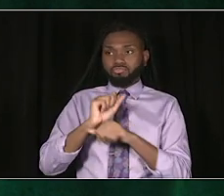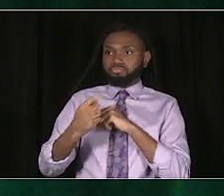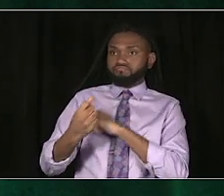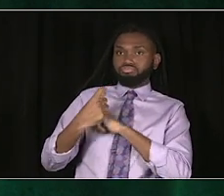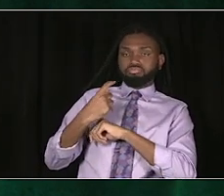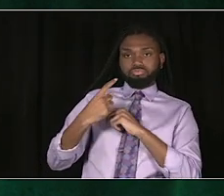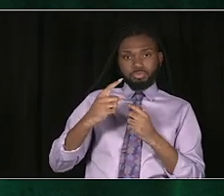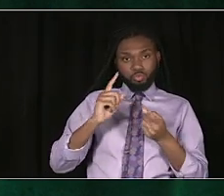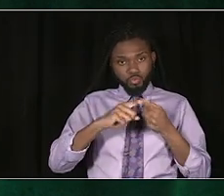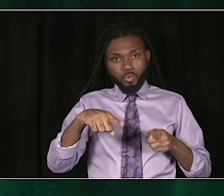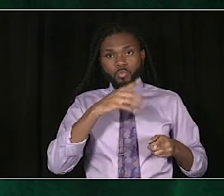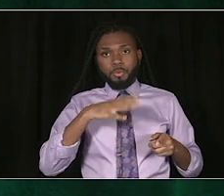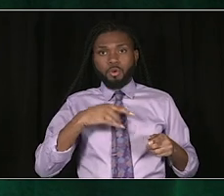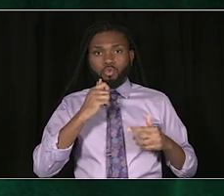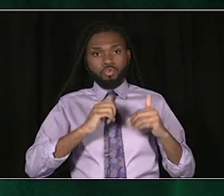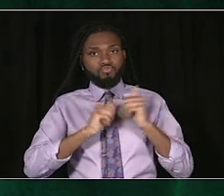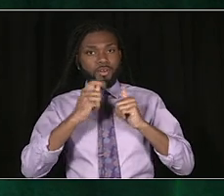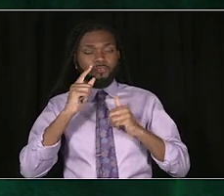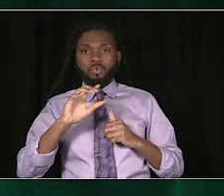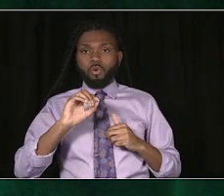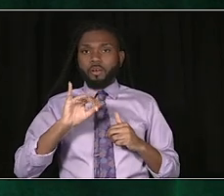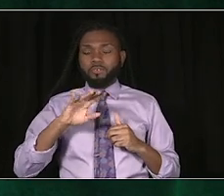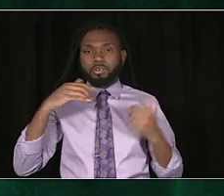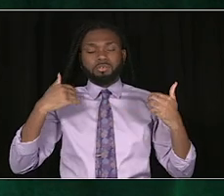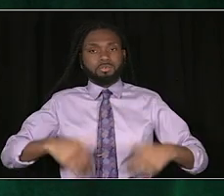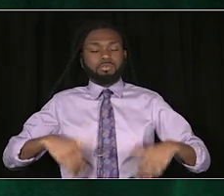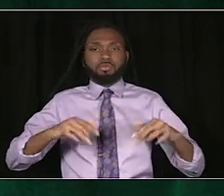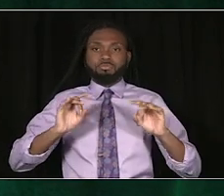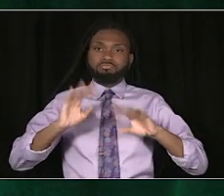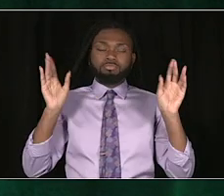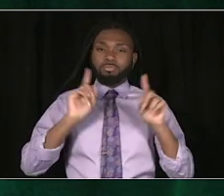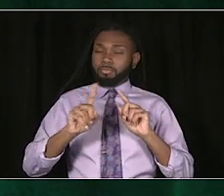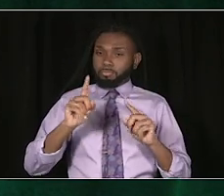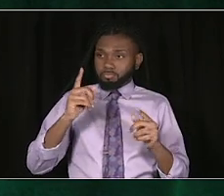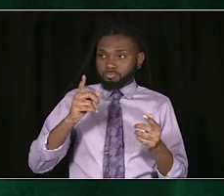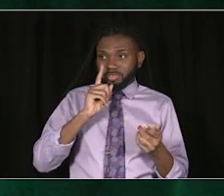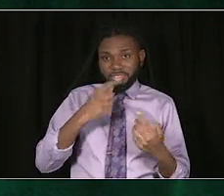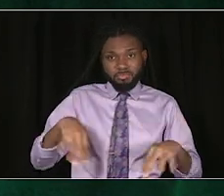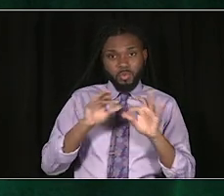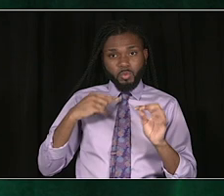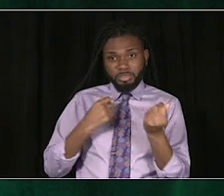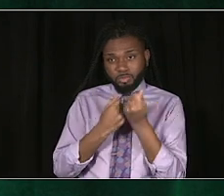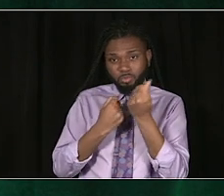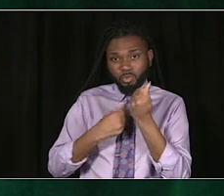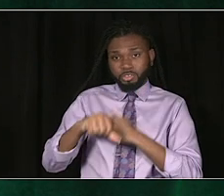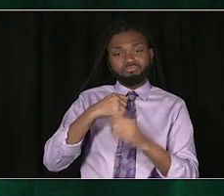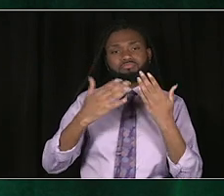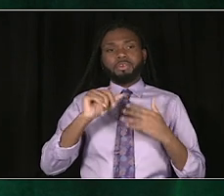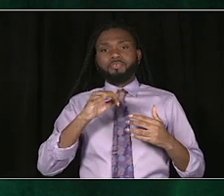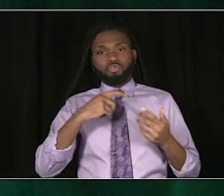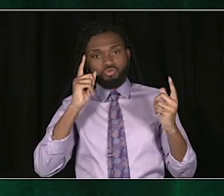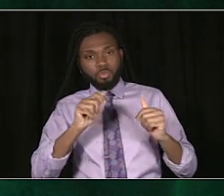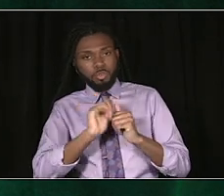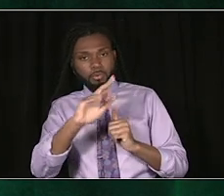women to run for office, that it is so important for us to support one another in regardless of whether or not you agree with them